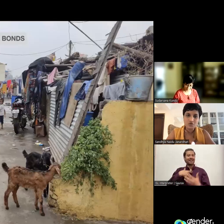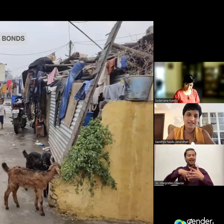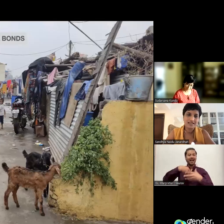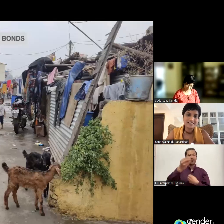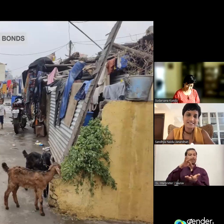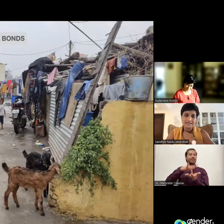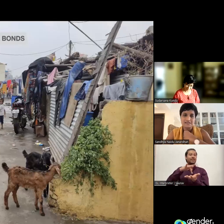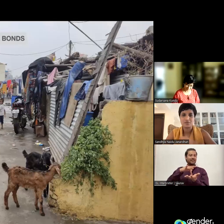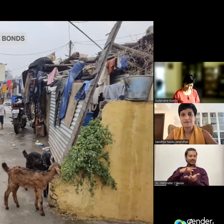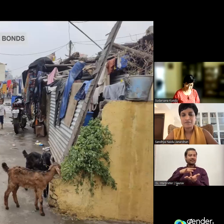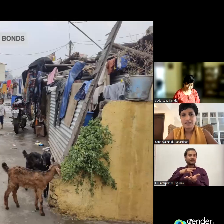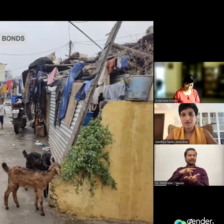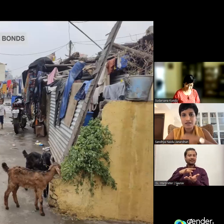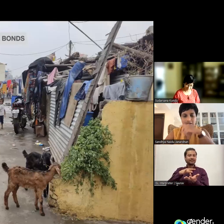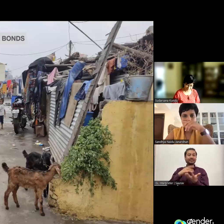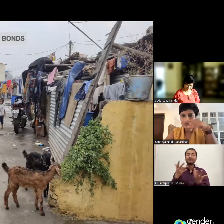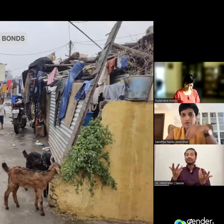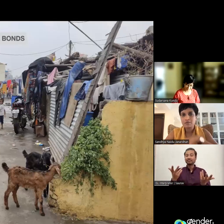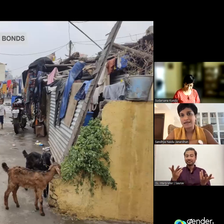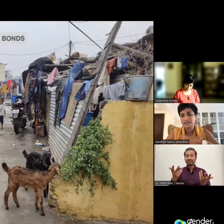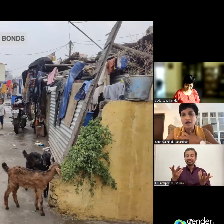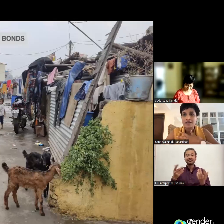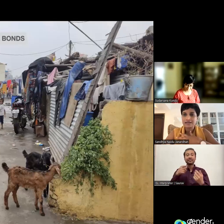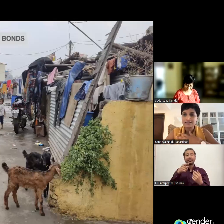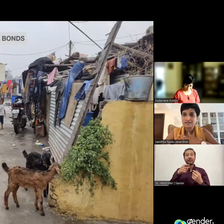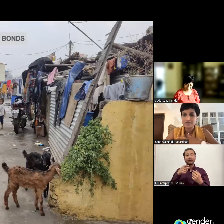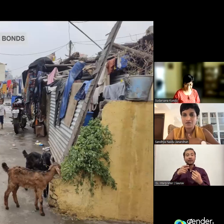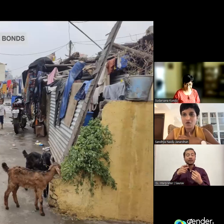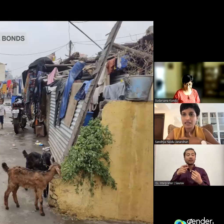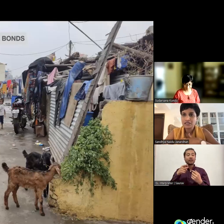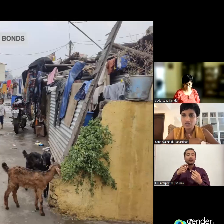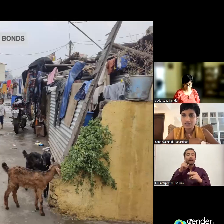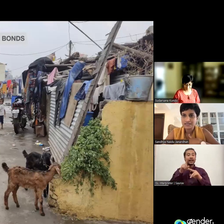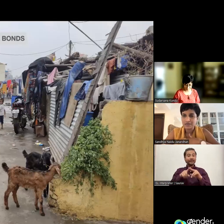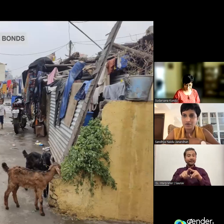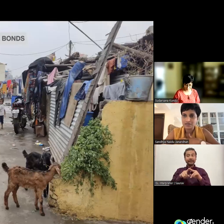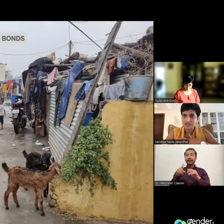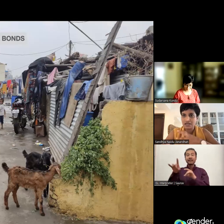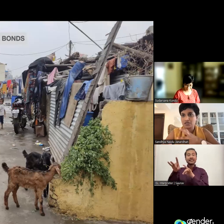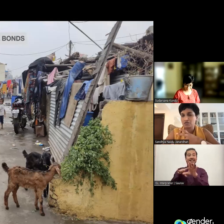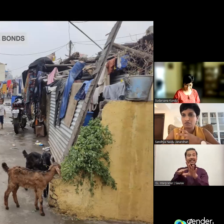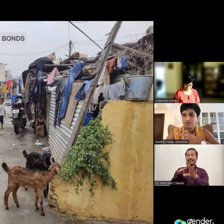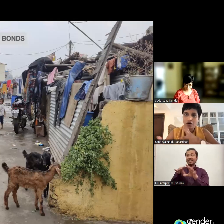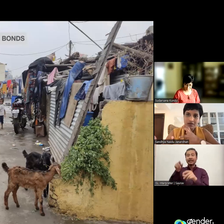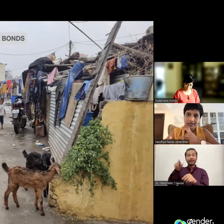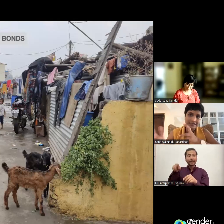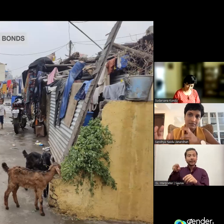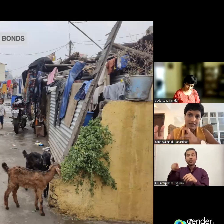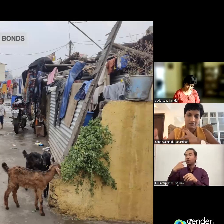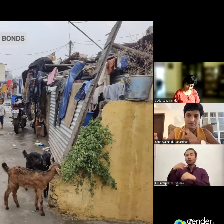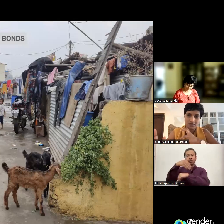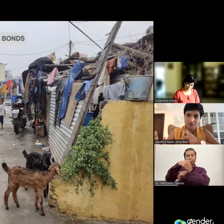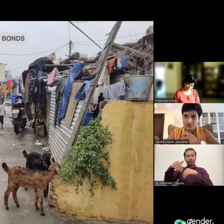half jokingly say this, but when the moment urban planners and architects go into these neighborhoods and try to formalize